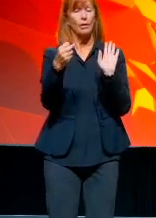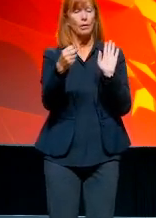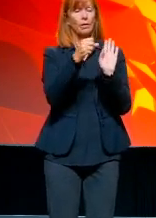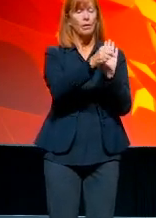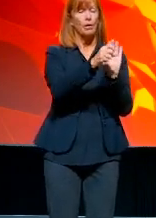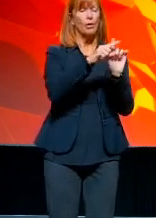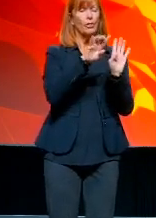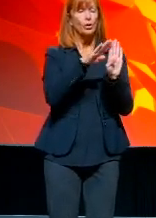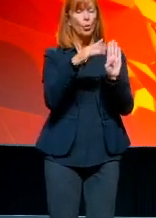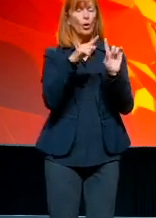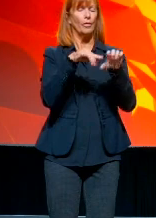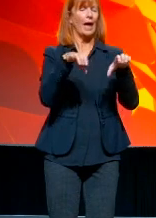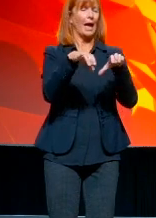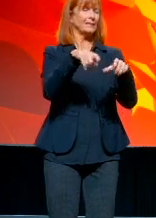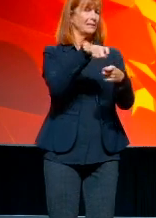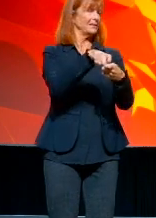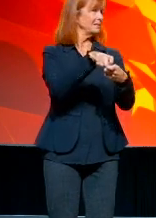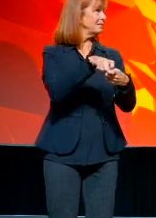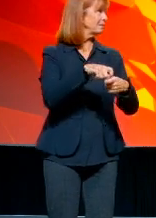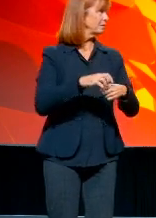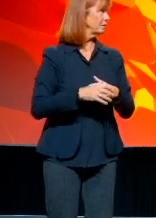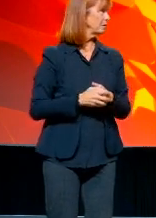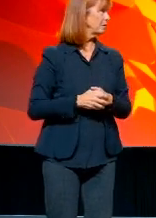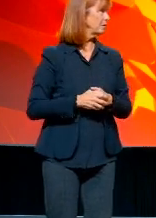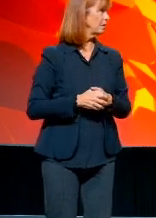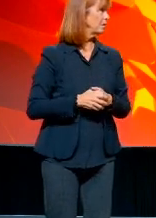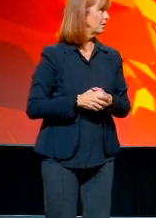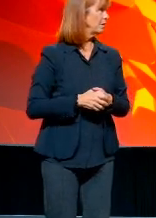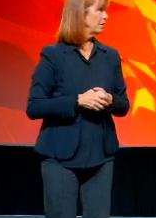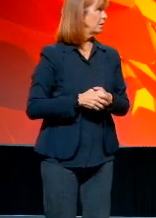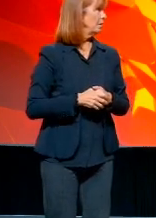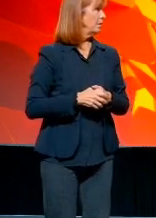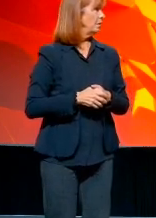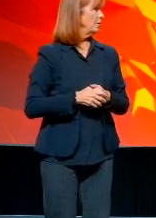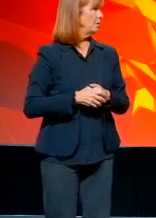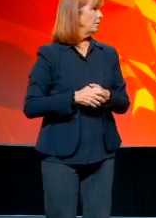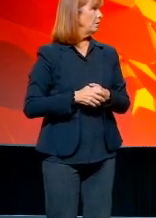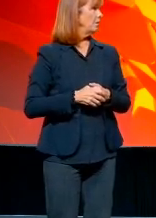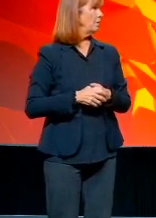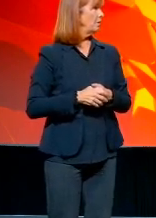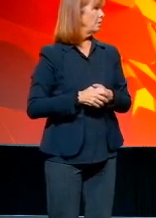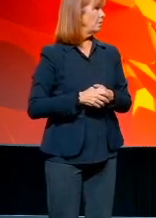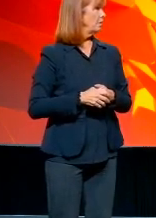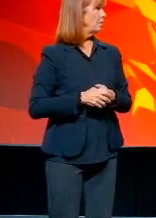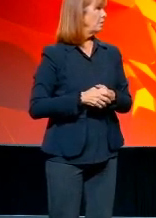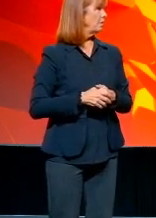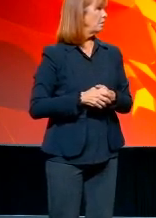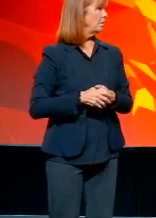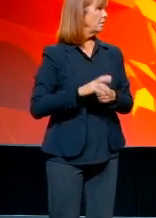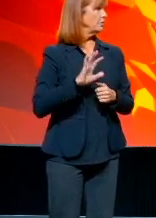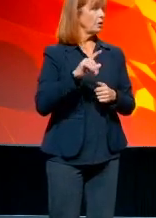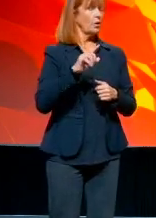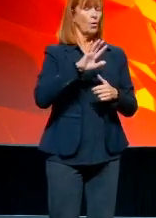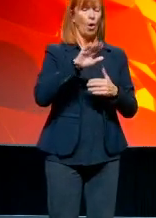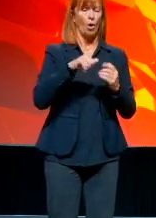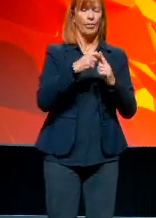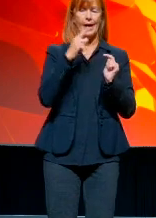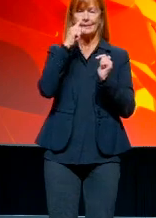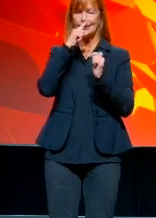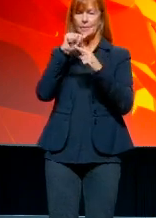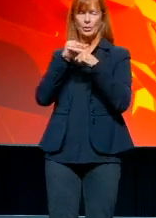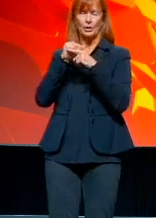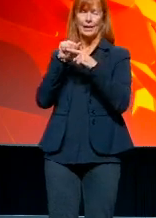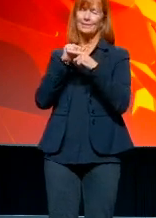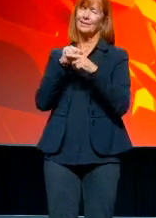action, right? So just like the famous quote by George Box, right? So almost around some are useful, right? So like simulation is just yet